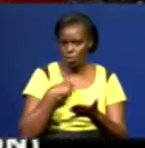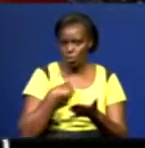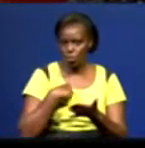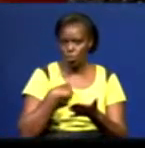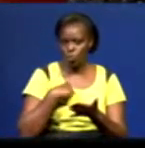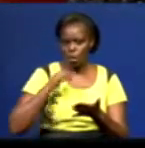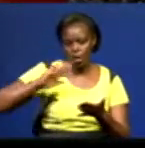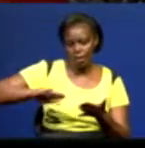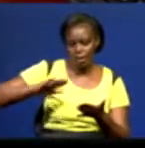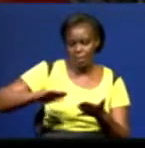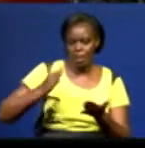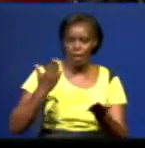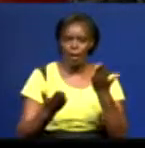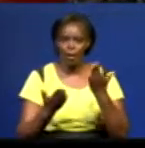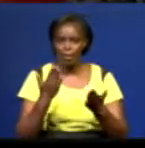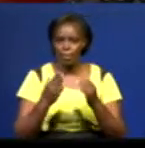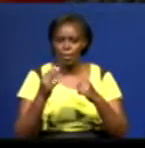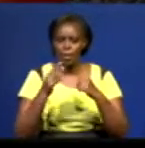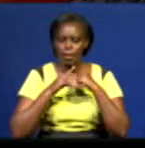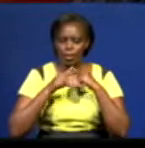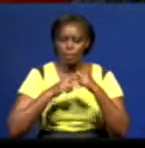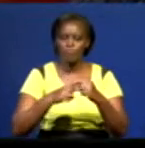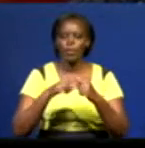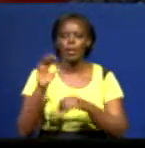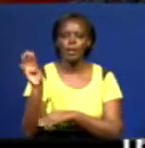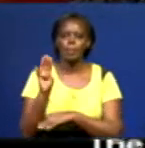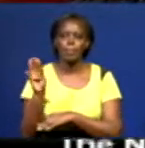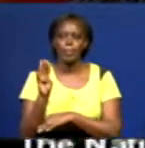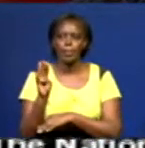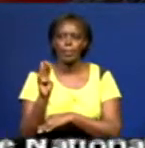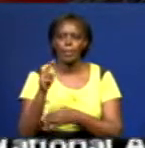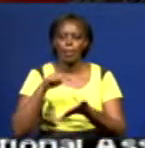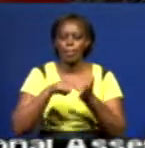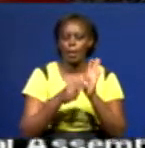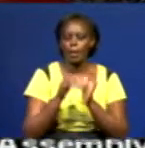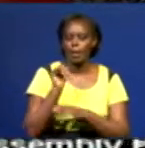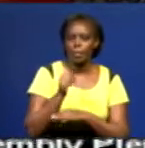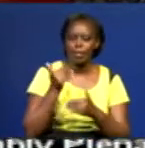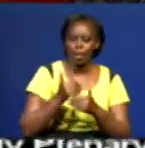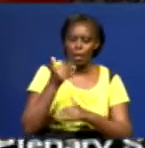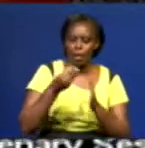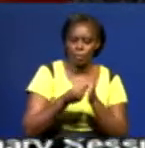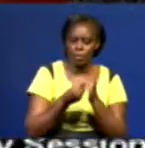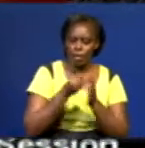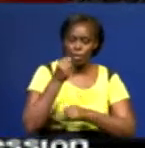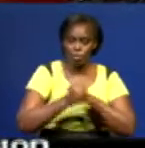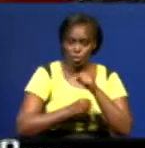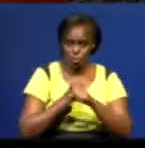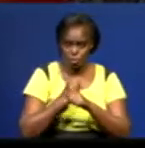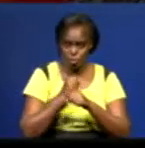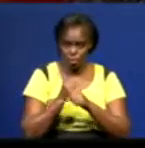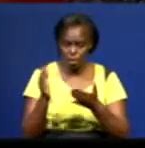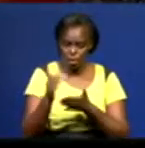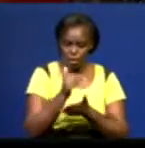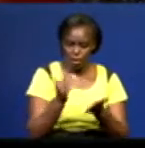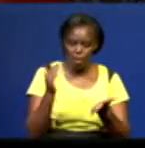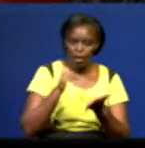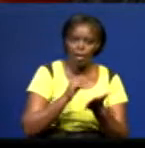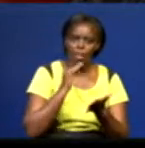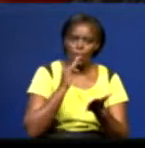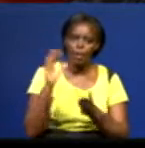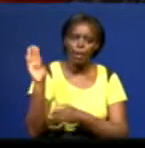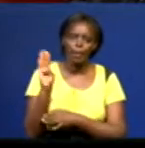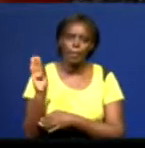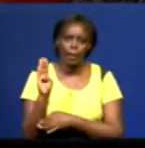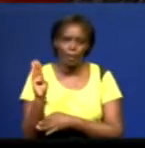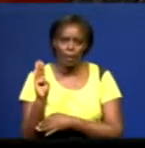shortfall of approximately 700 billion, meaning the next financial year, if we collect again 300